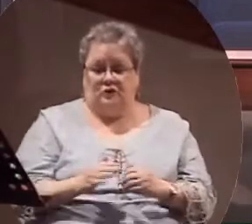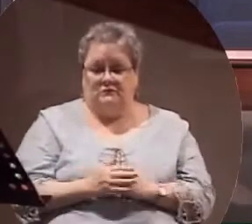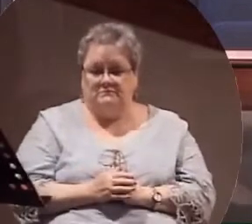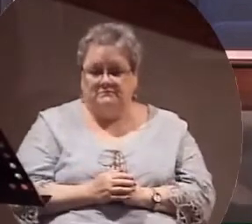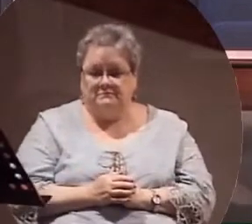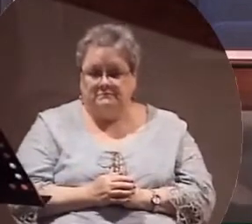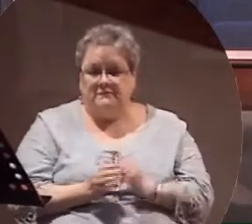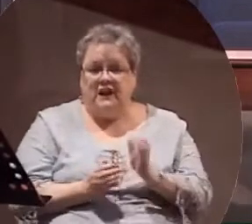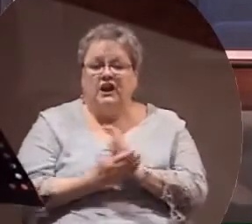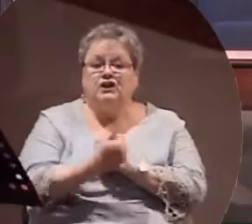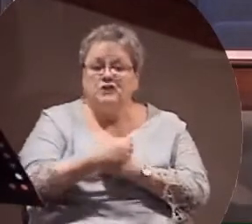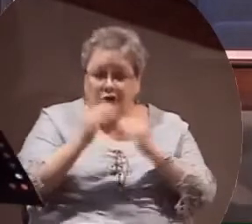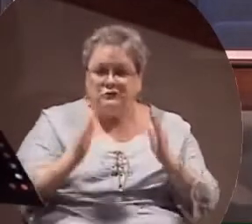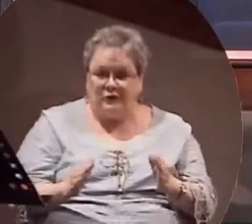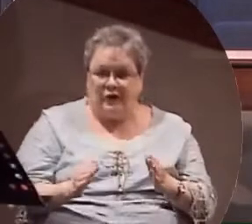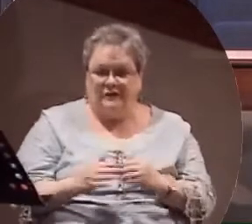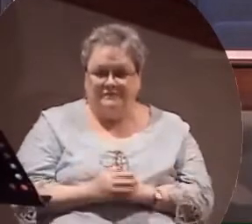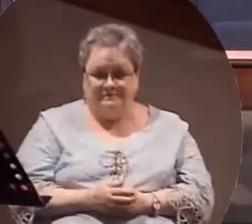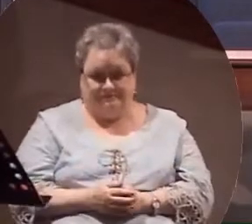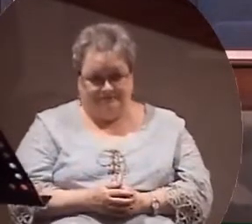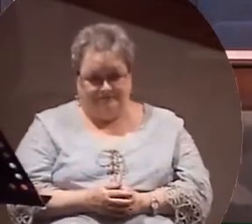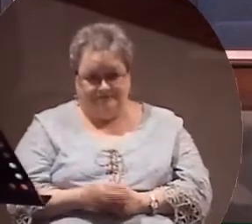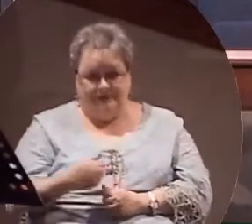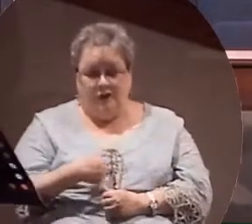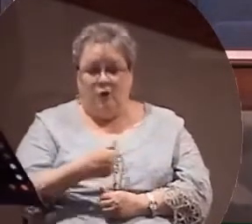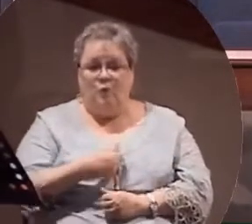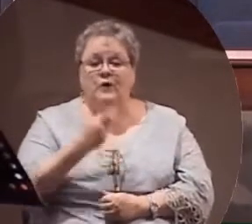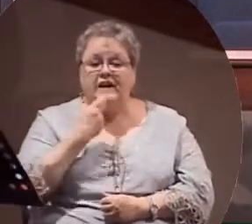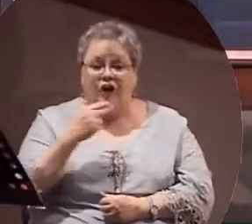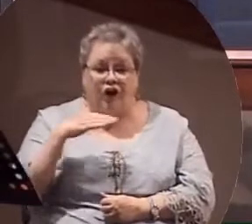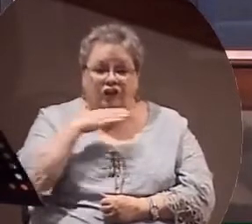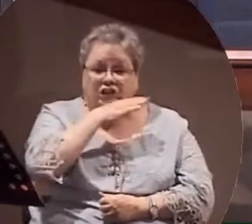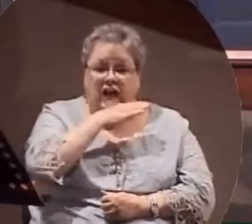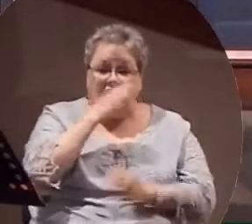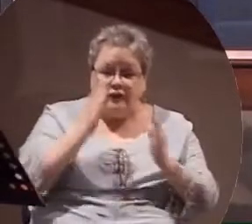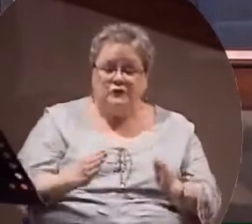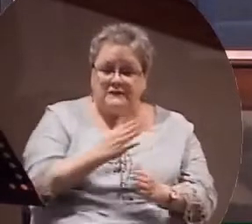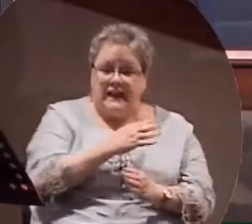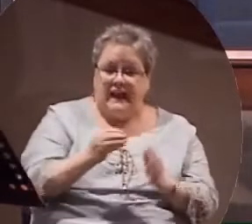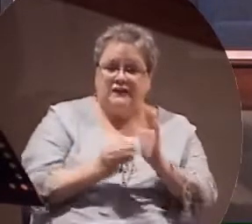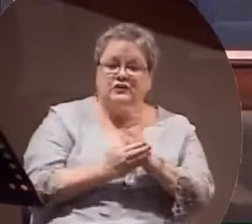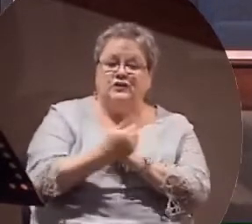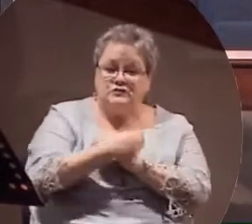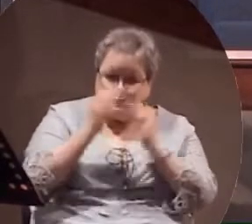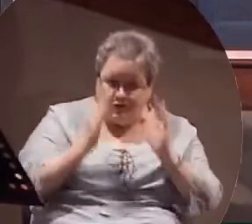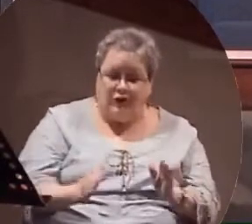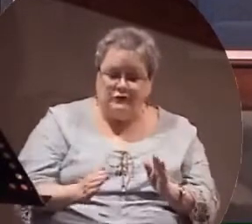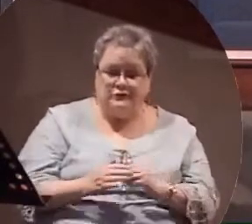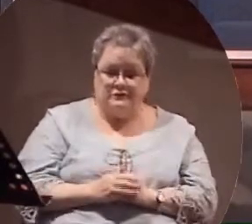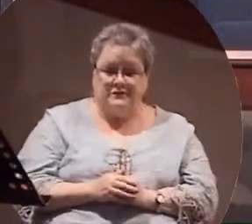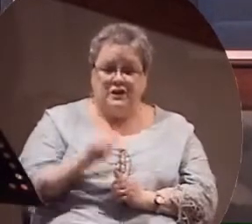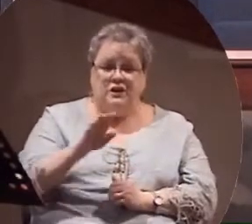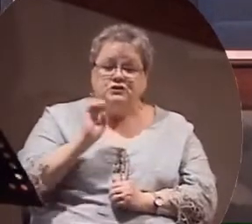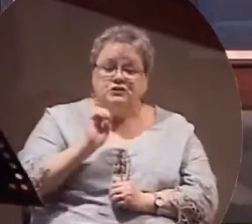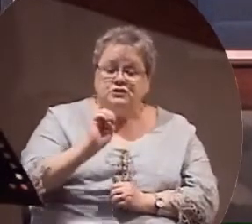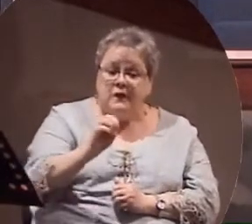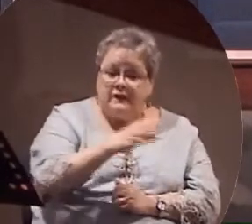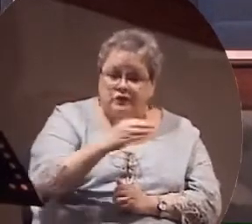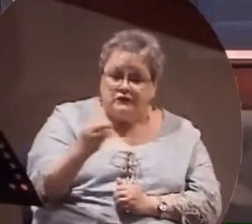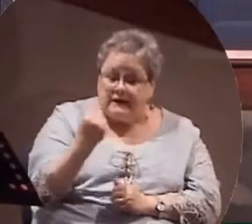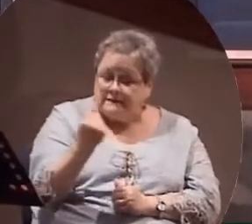what? So now I get it. We're lying adulterers. You ever took something that belonged to